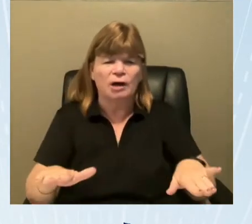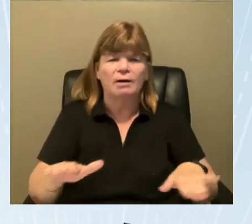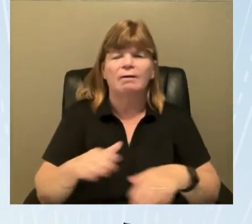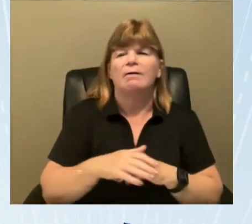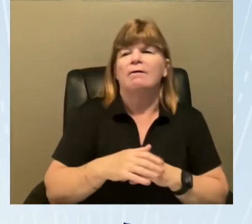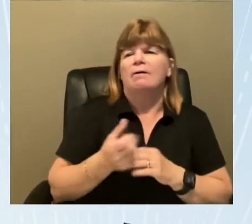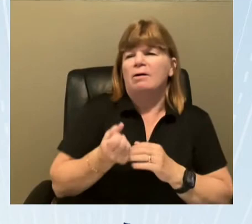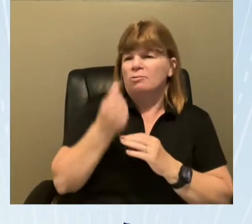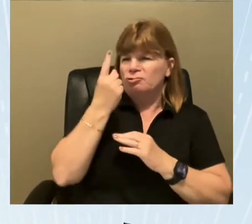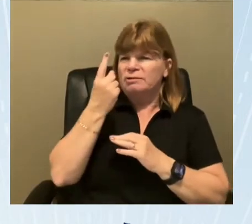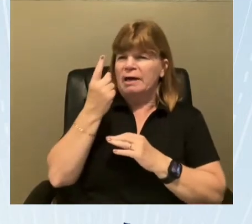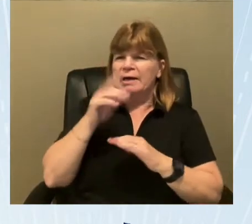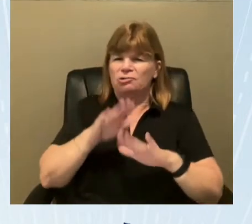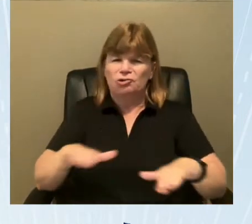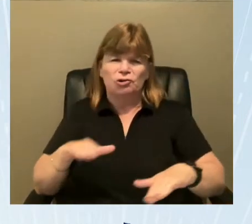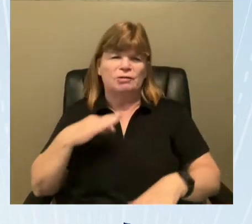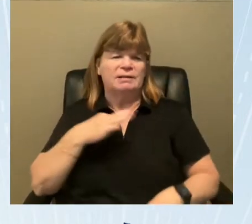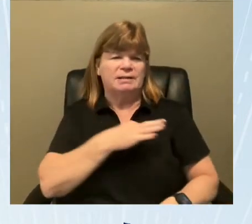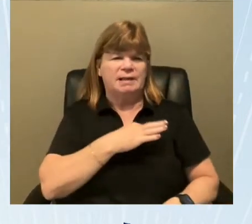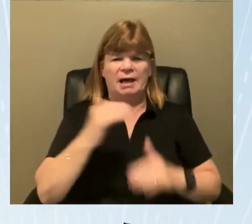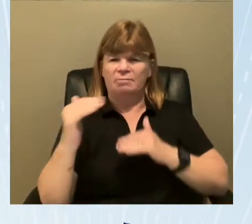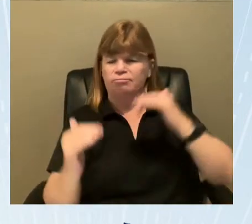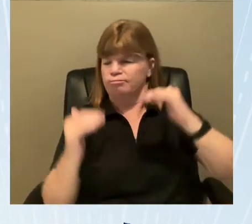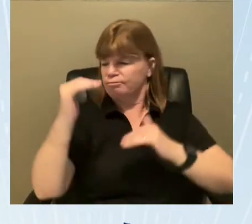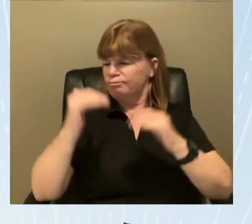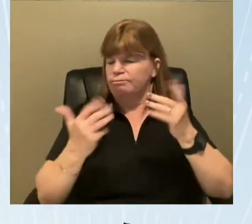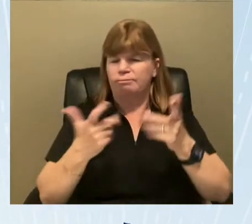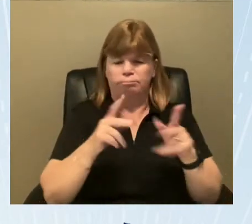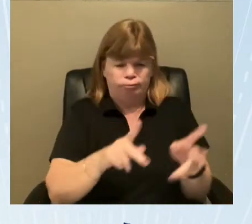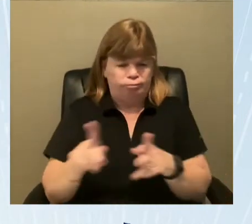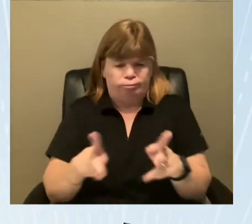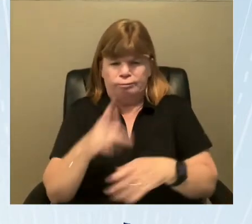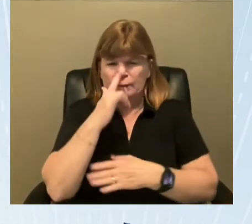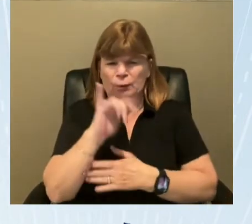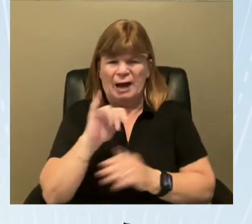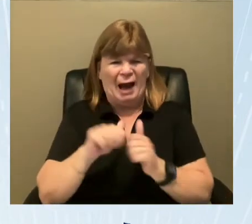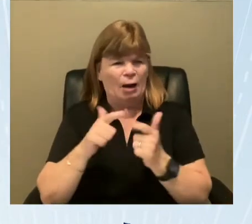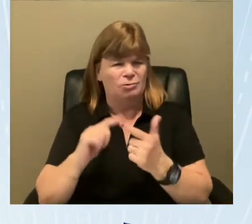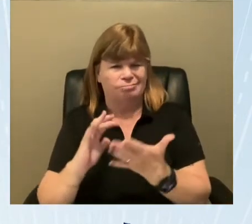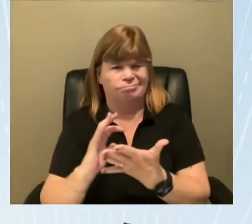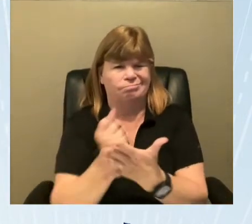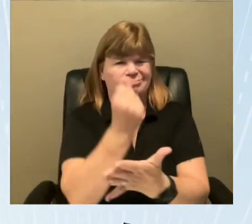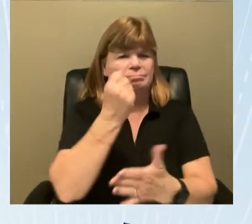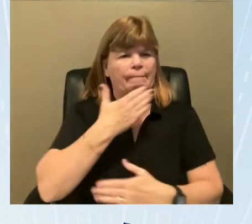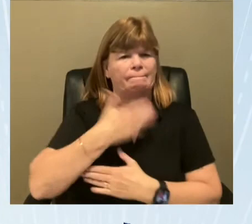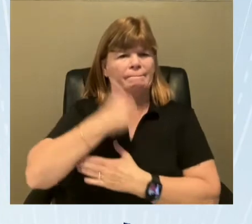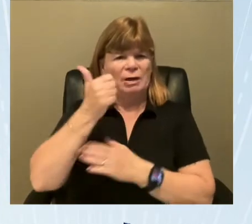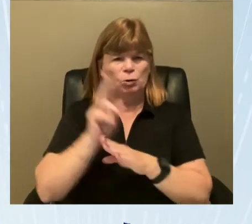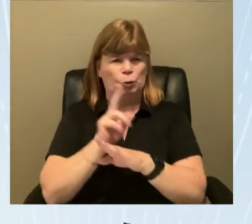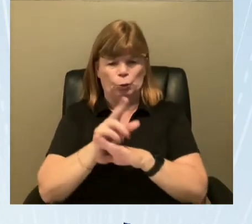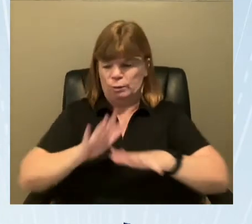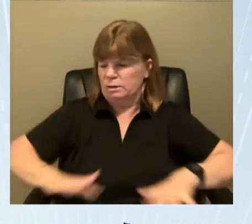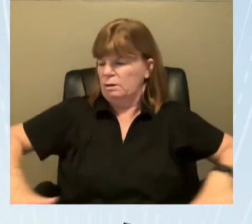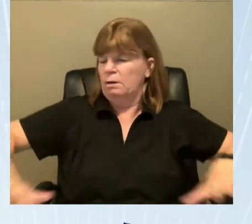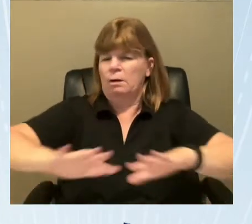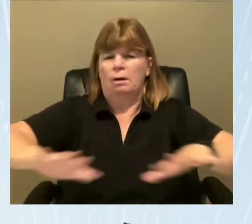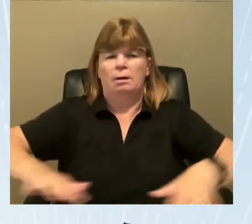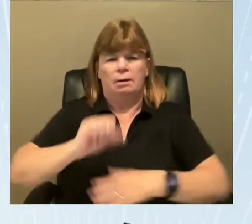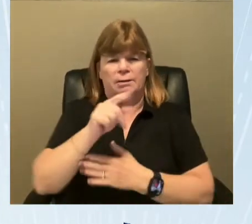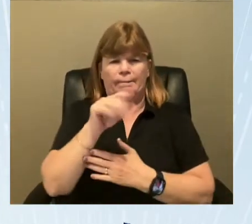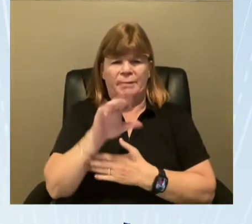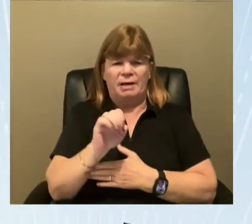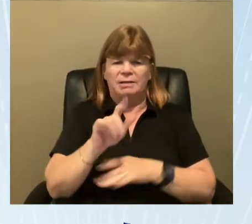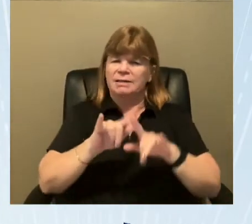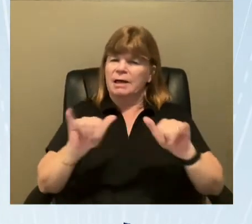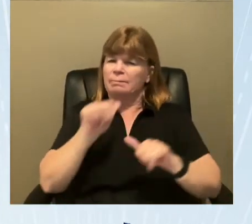and staff ratios are, and how to maximize the use of space while not jeopardizing